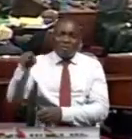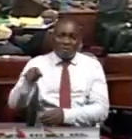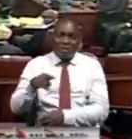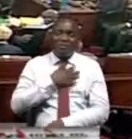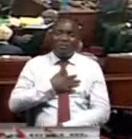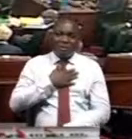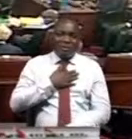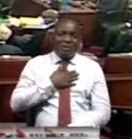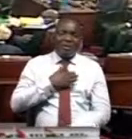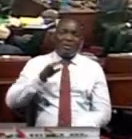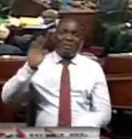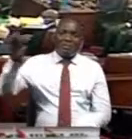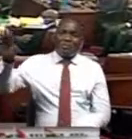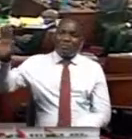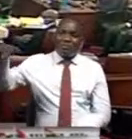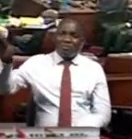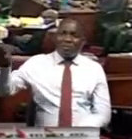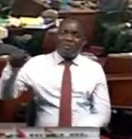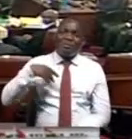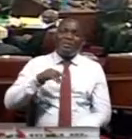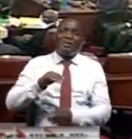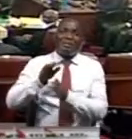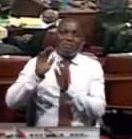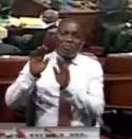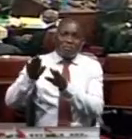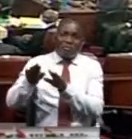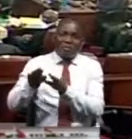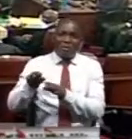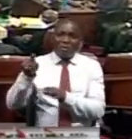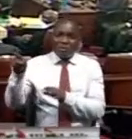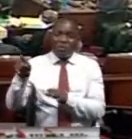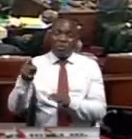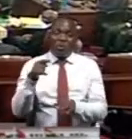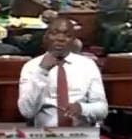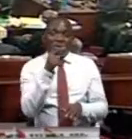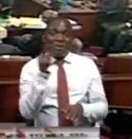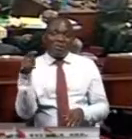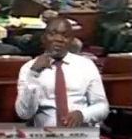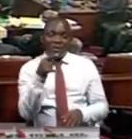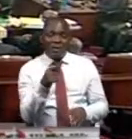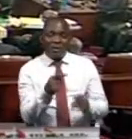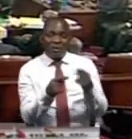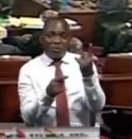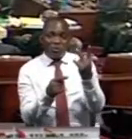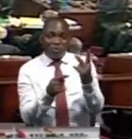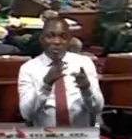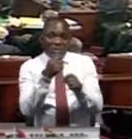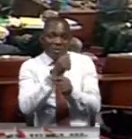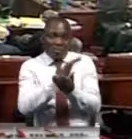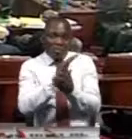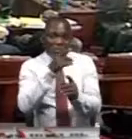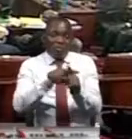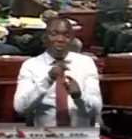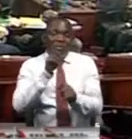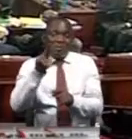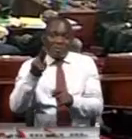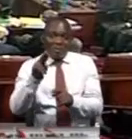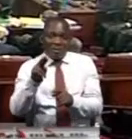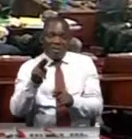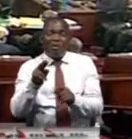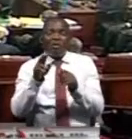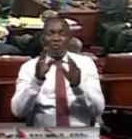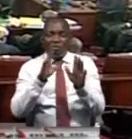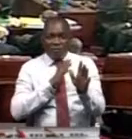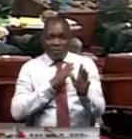9:39 a.m.? Mr. Metanunu, you said there Yes, were my two Lord. summary sheets from the Eastern Region. The